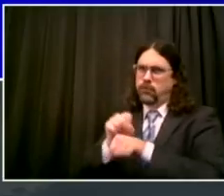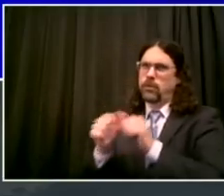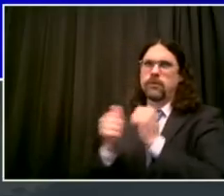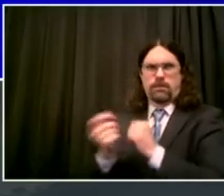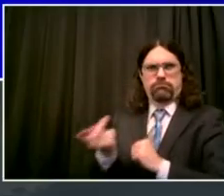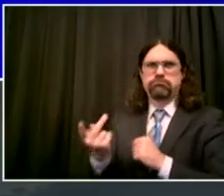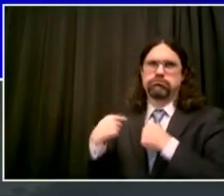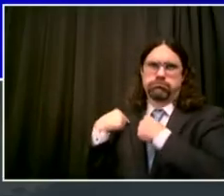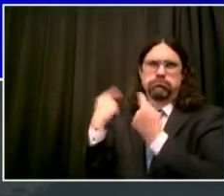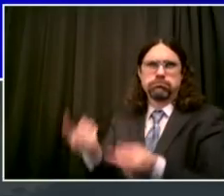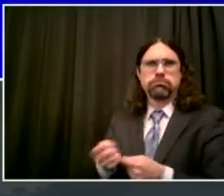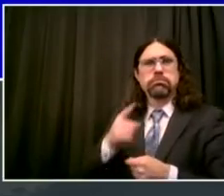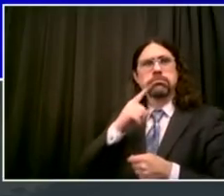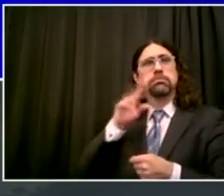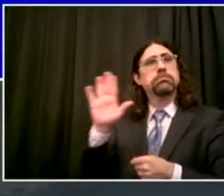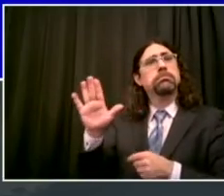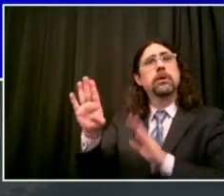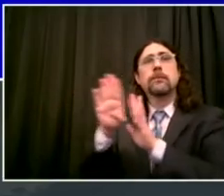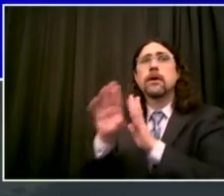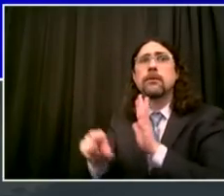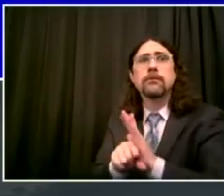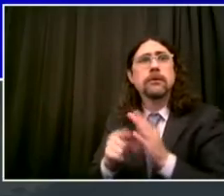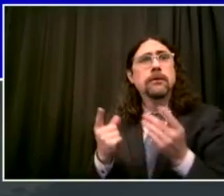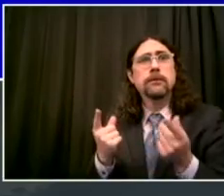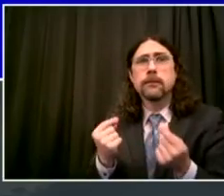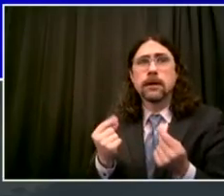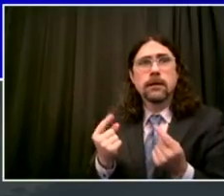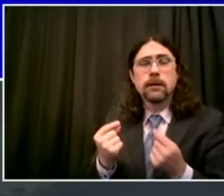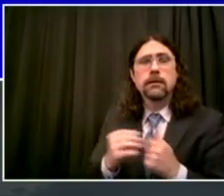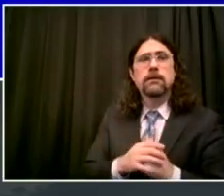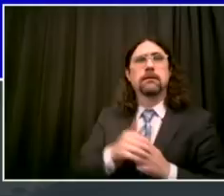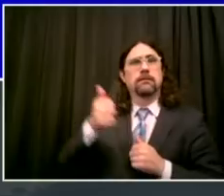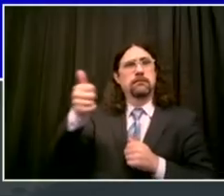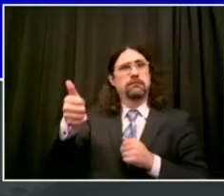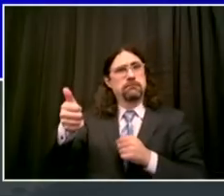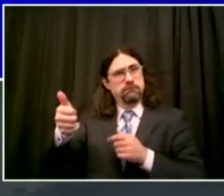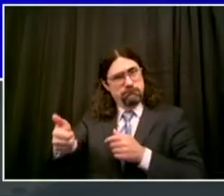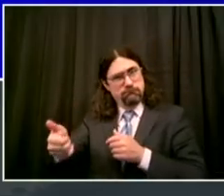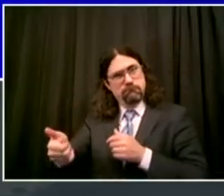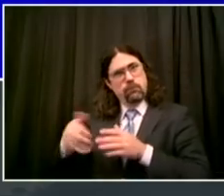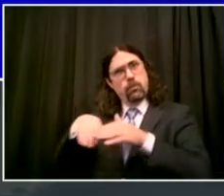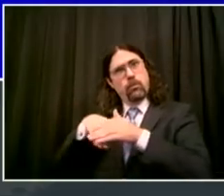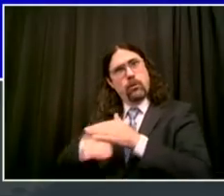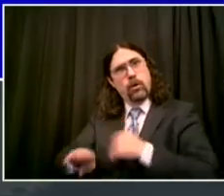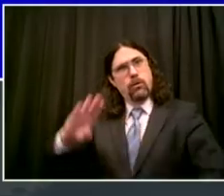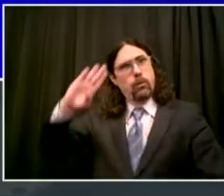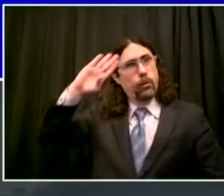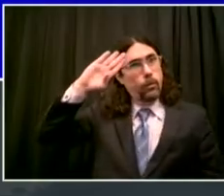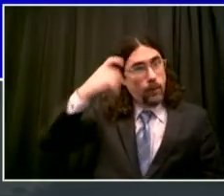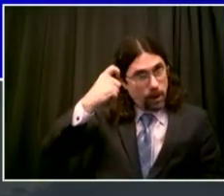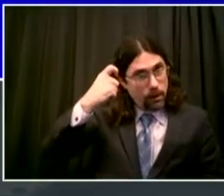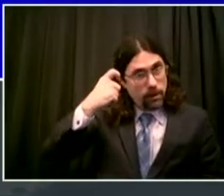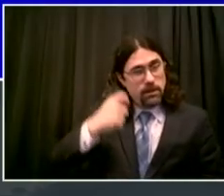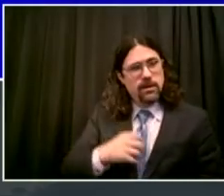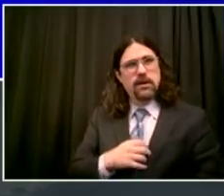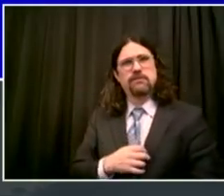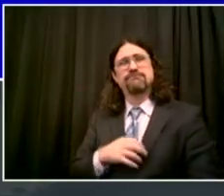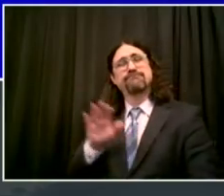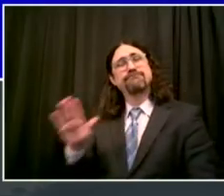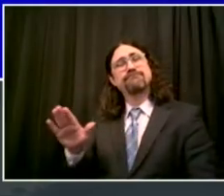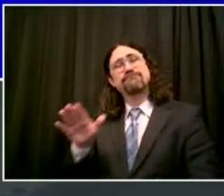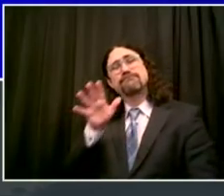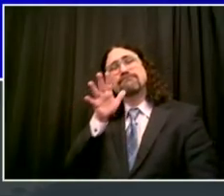Born and bred in the Bronx, lost her mom very, very sadly at an early age, became a young